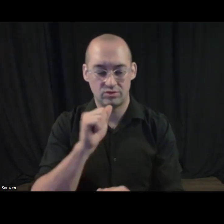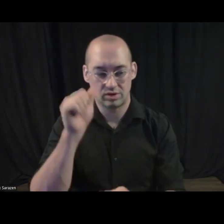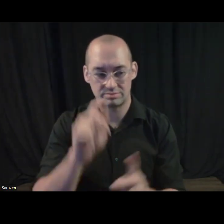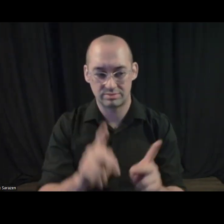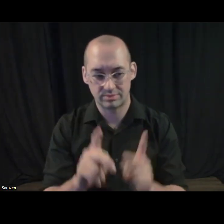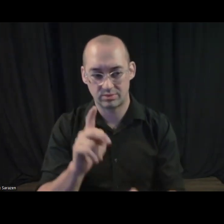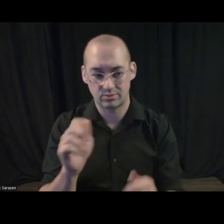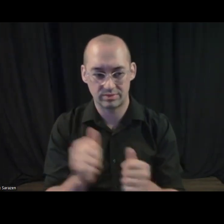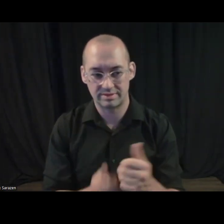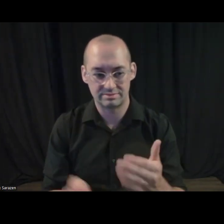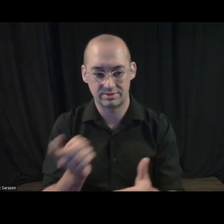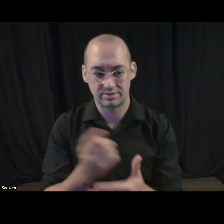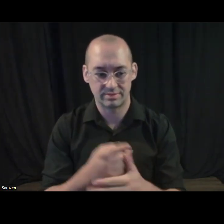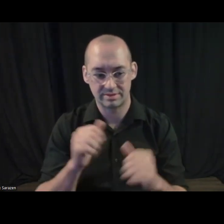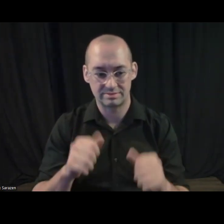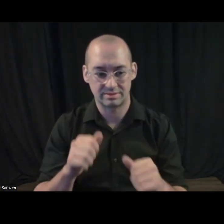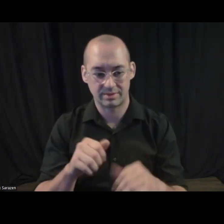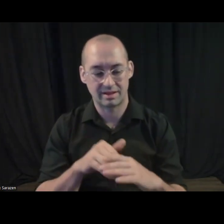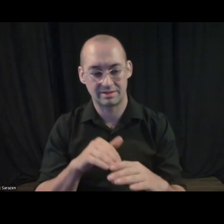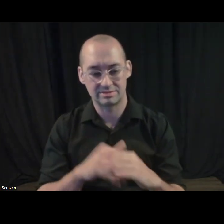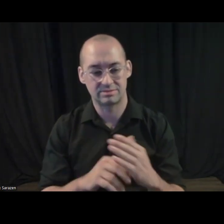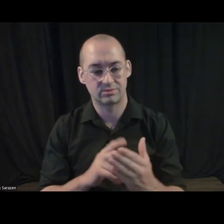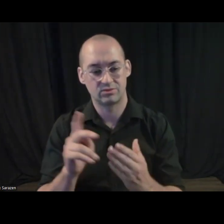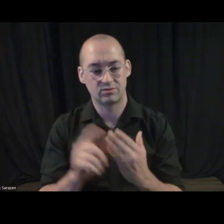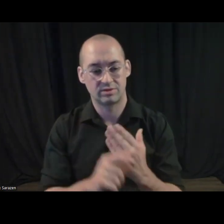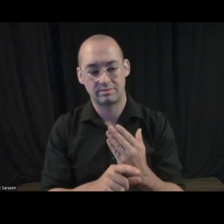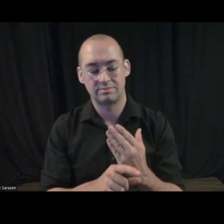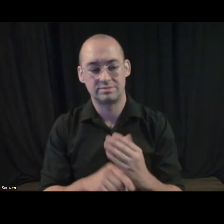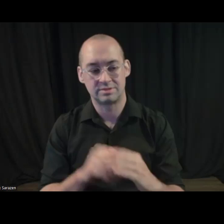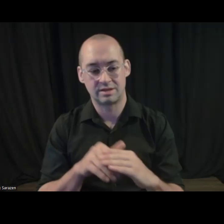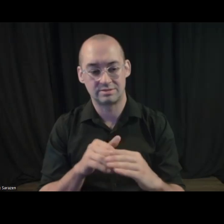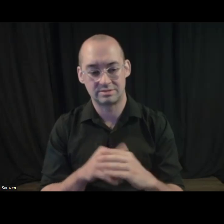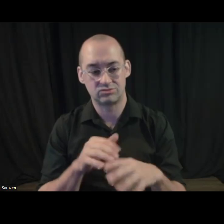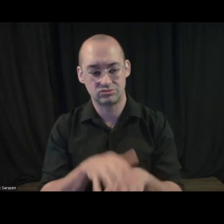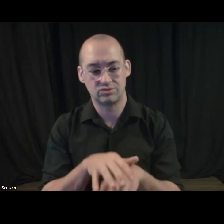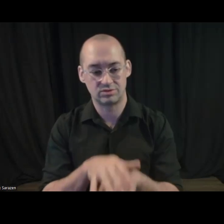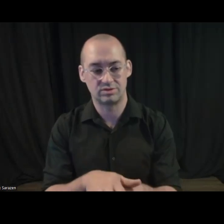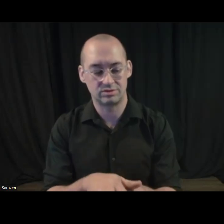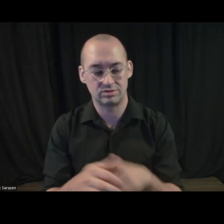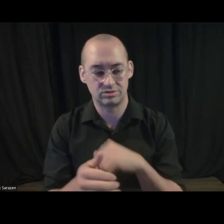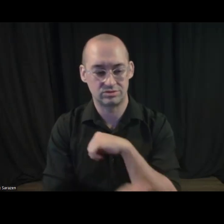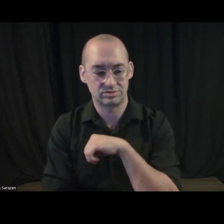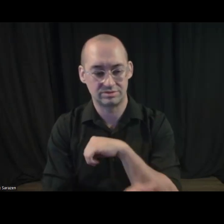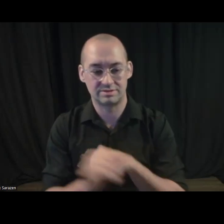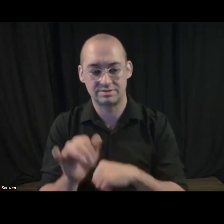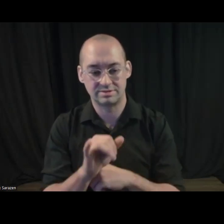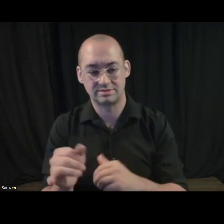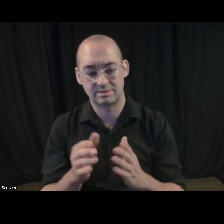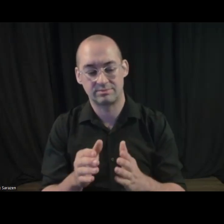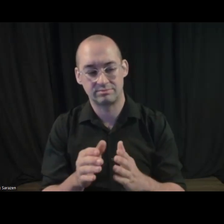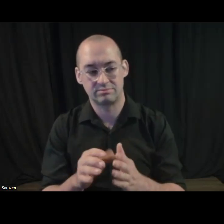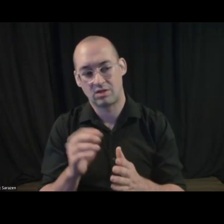access the programs that are accessed through coordinated entries to the same degree as other